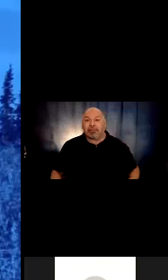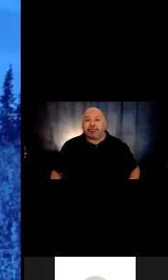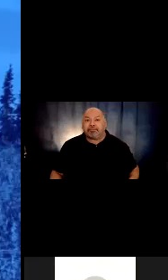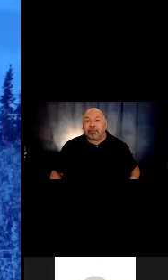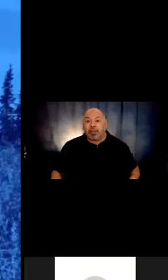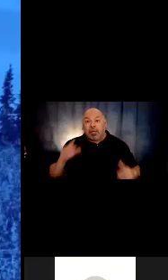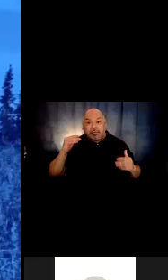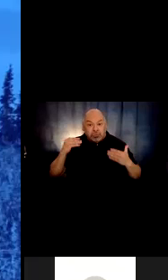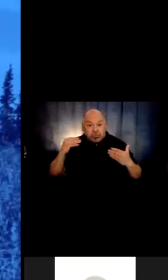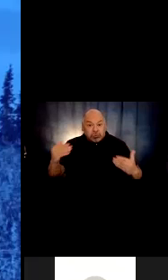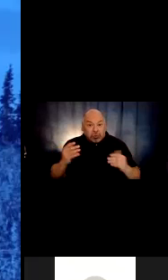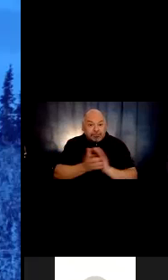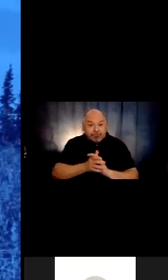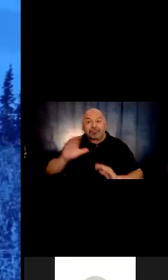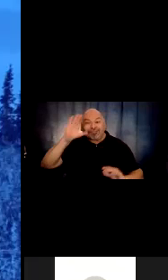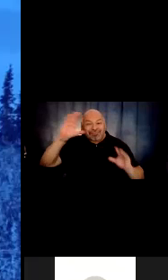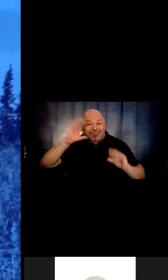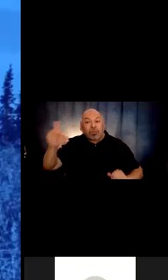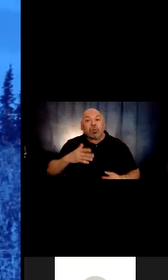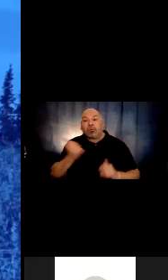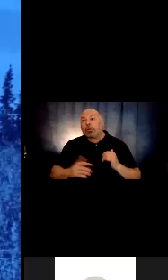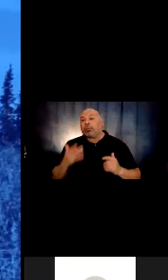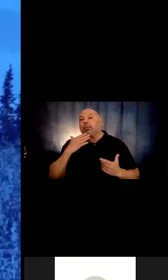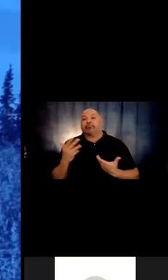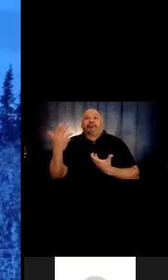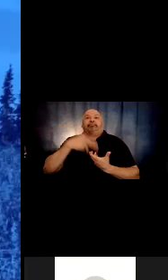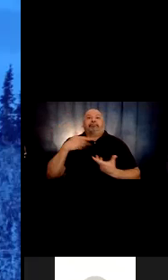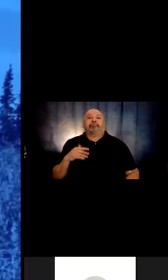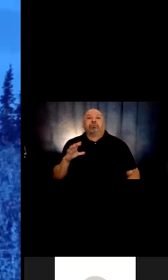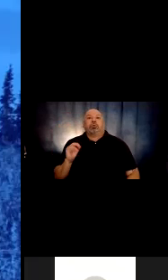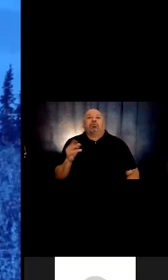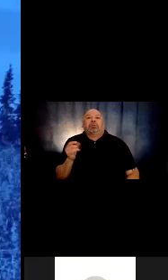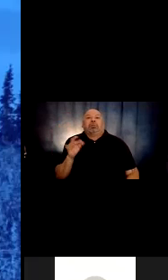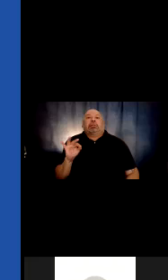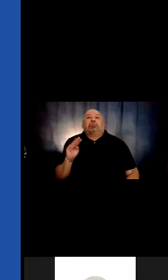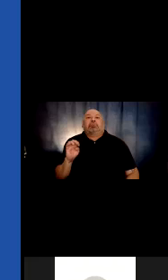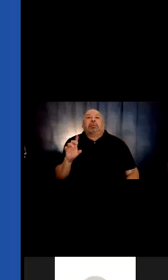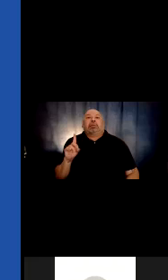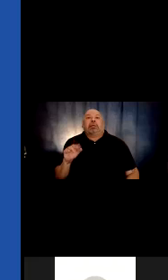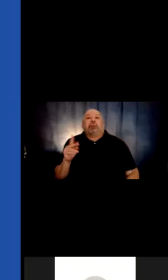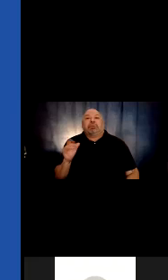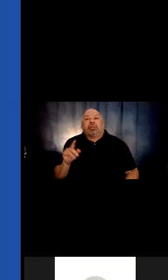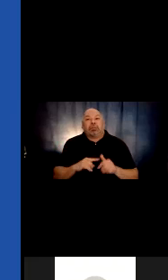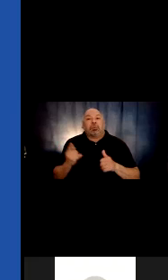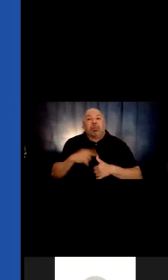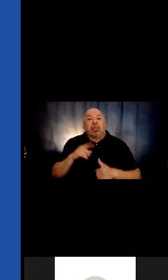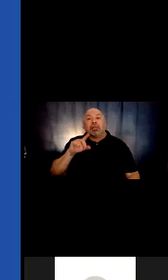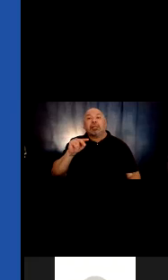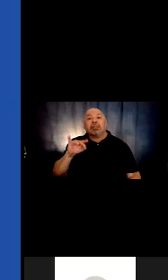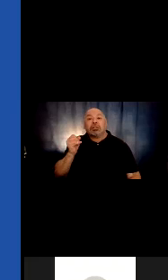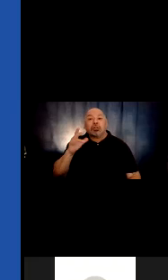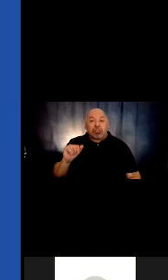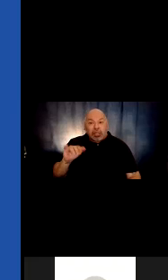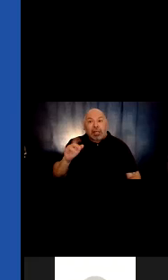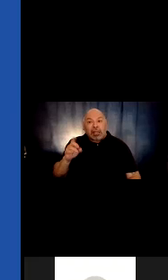And with that, we'll get started. So welcome, everyone. Thank you for joining us for our COVID-19 media update. Today, we have Nisha Alden,